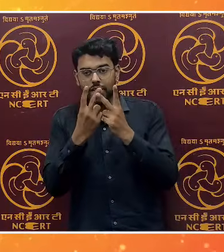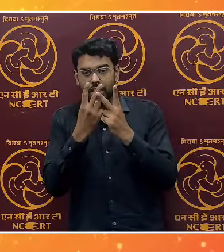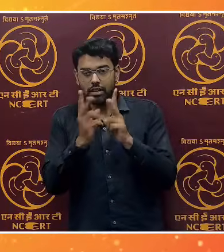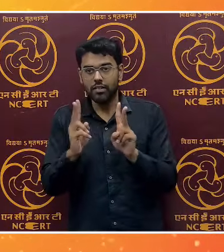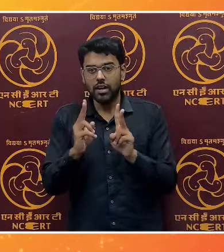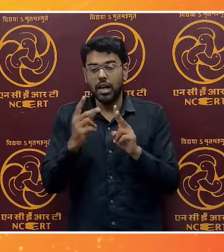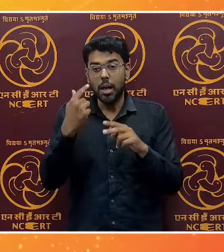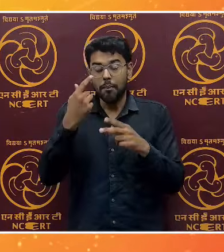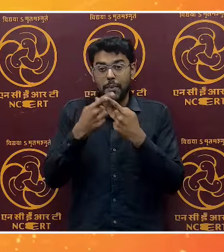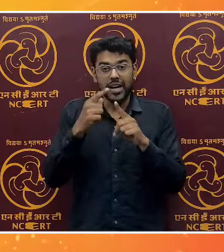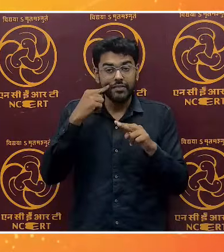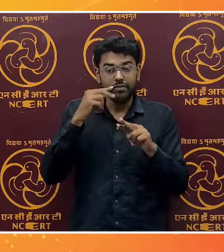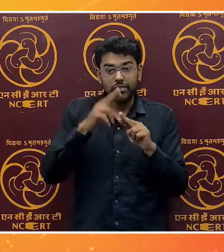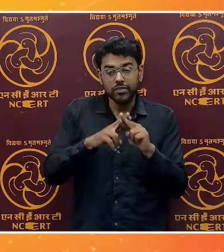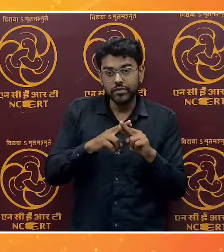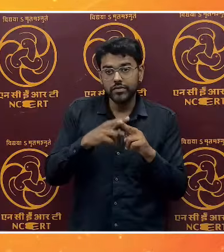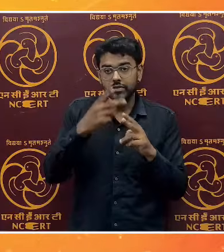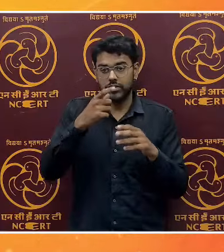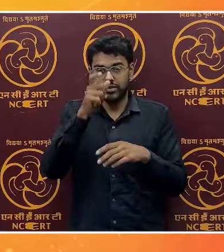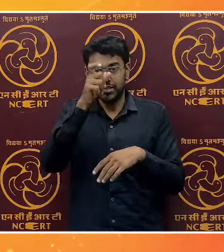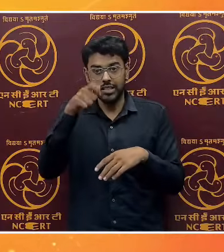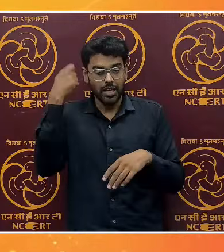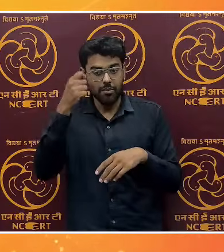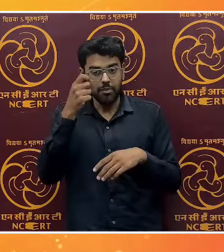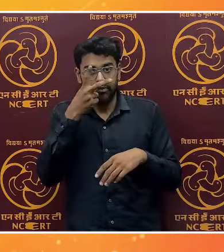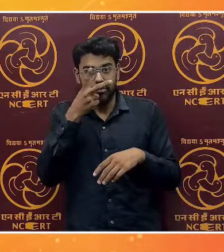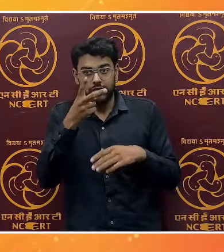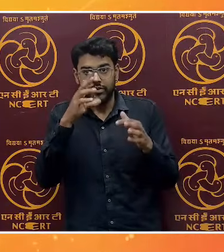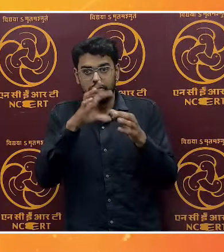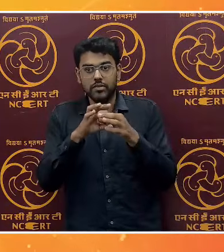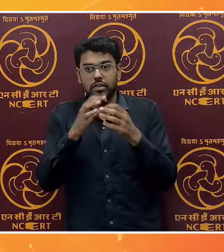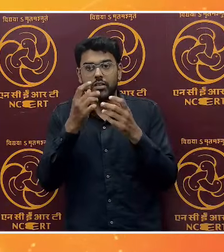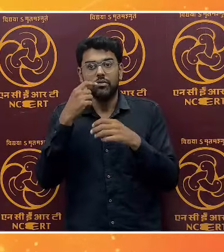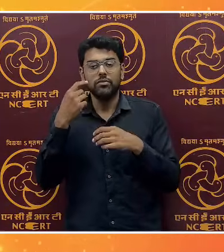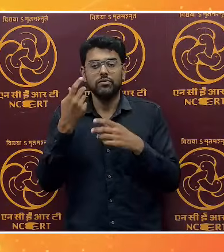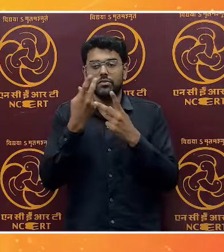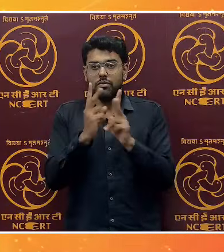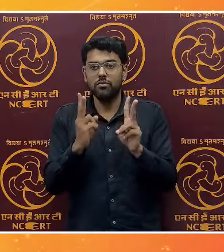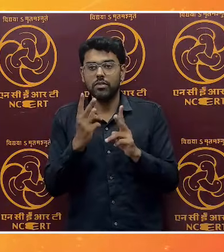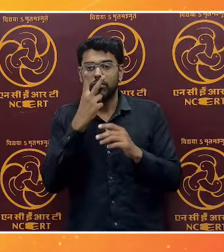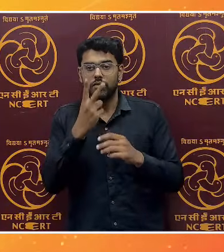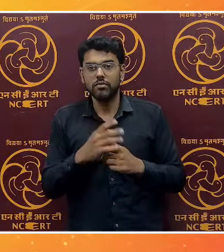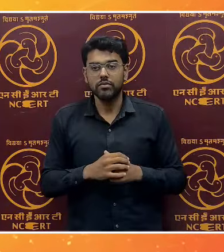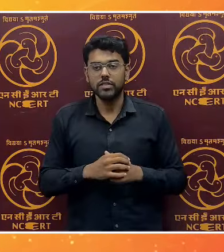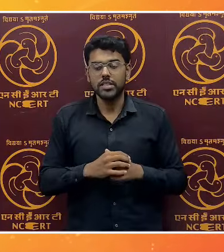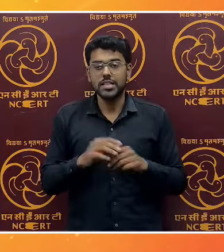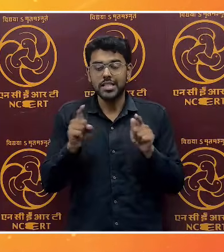when I look through the camera, the output is different. So we